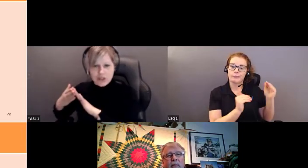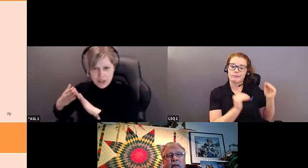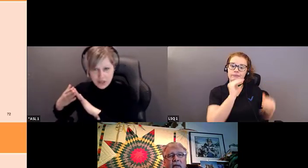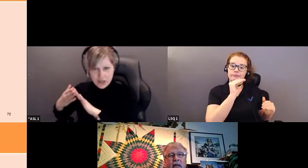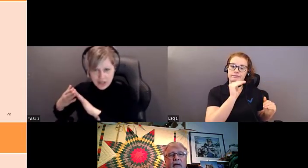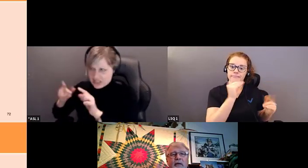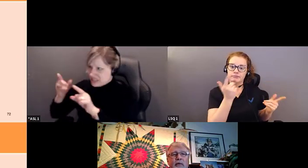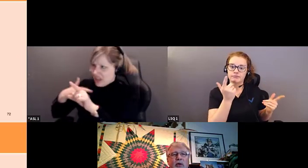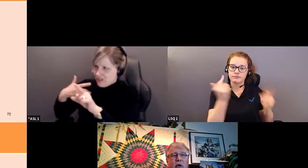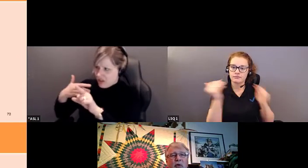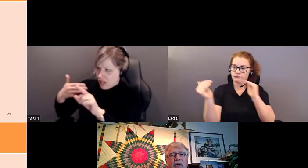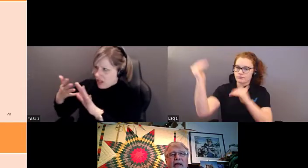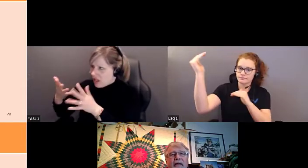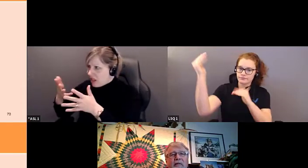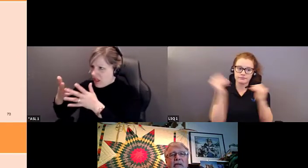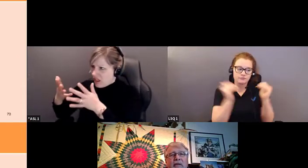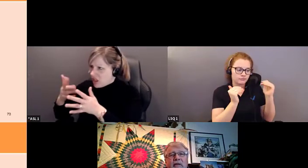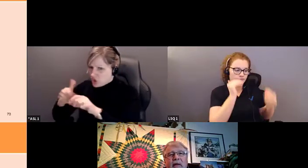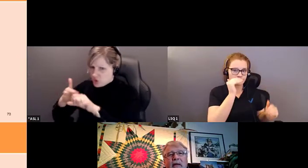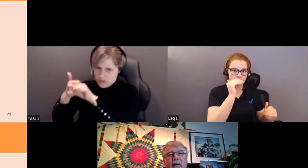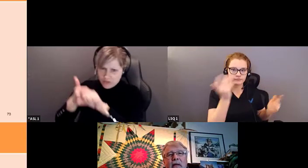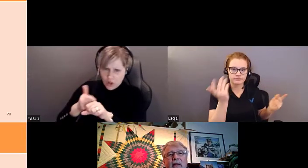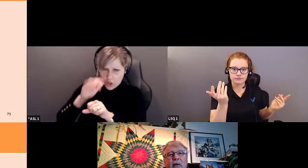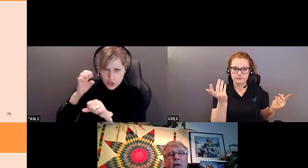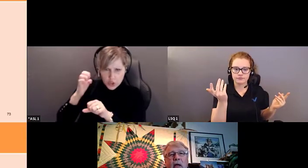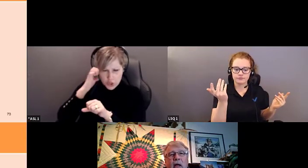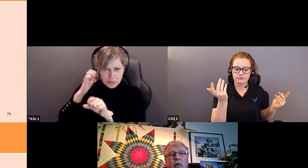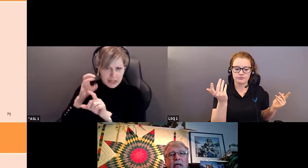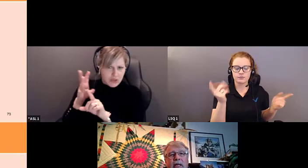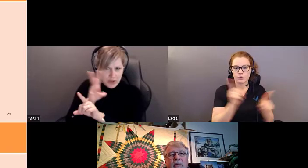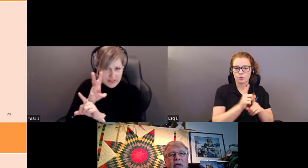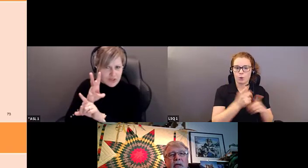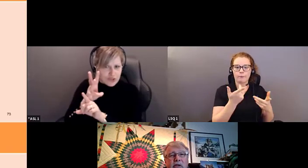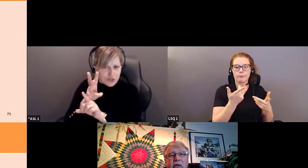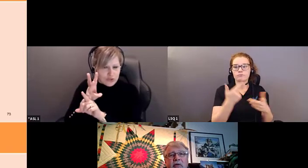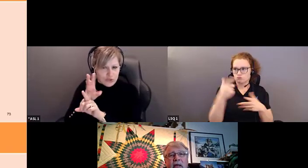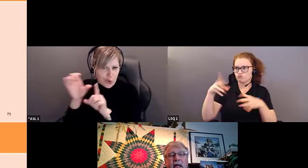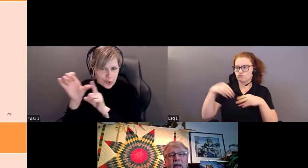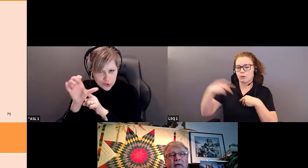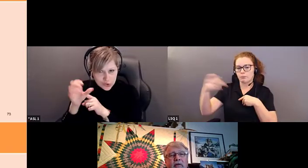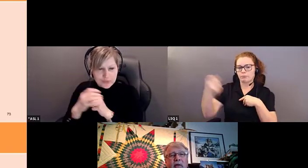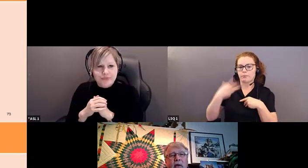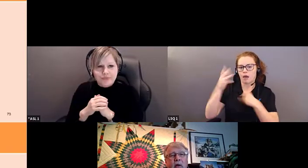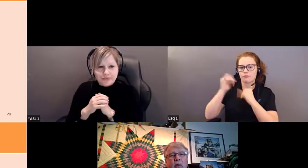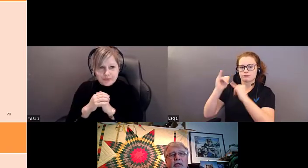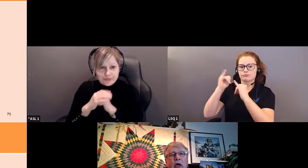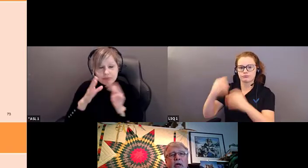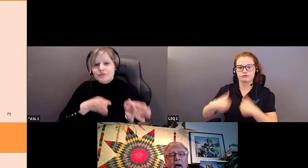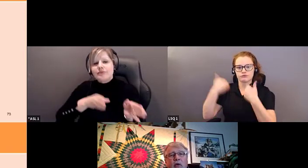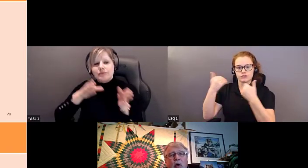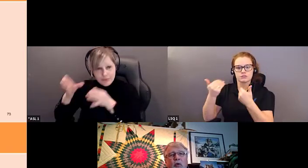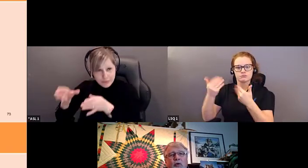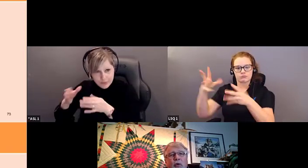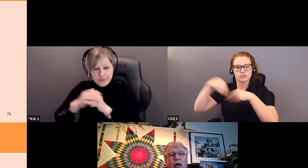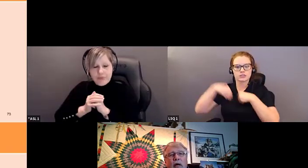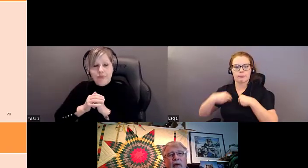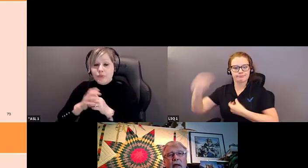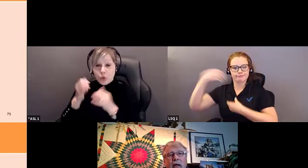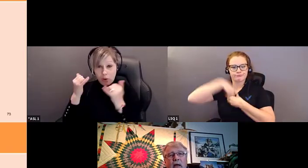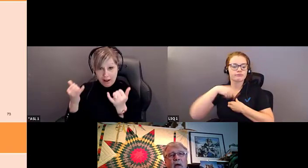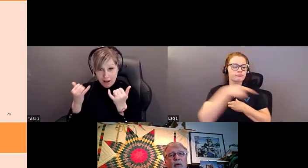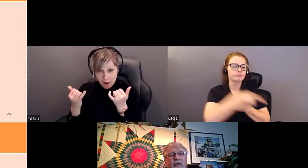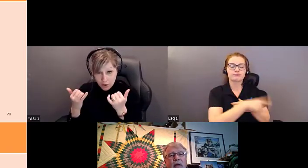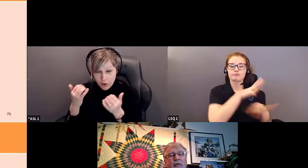live. If you could go to the next, please. Thank you. Reclaimed Indigenous identities, which are now those who